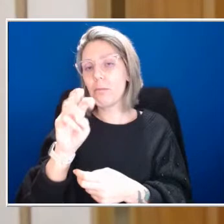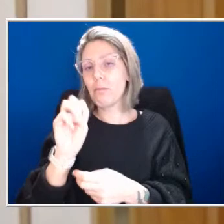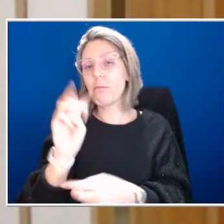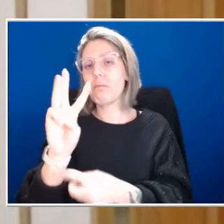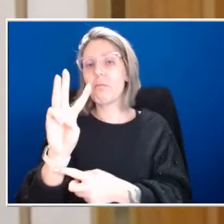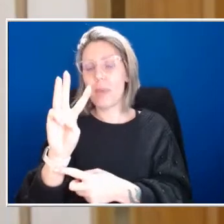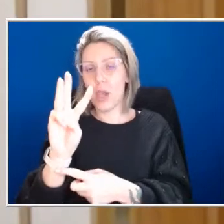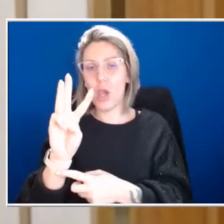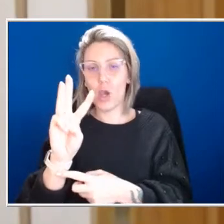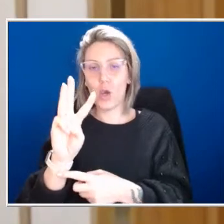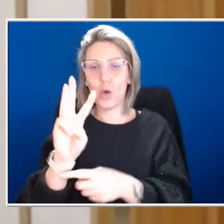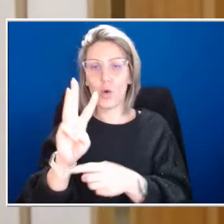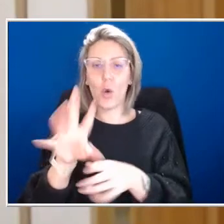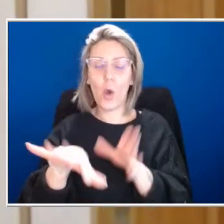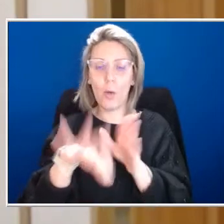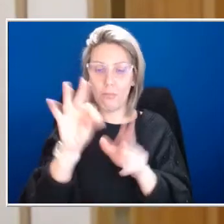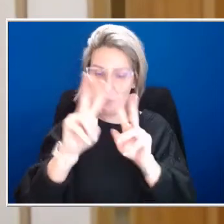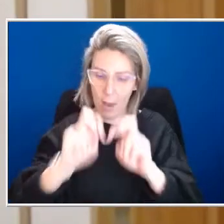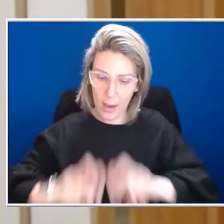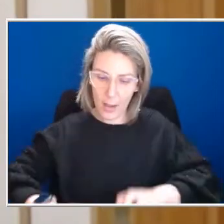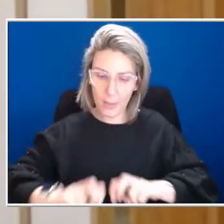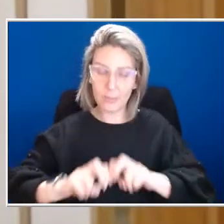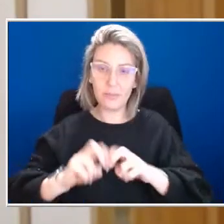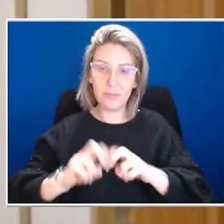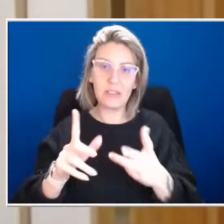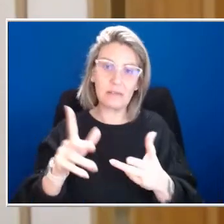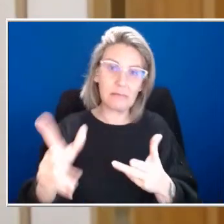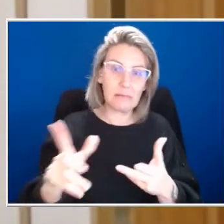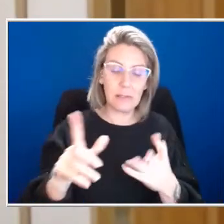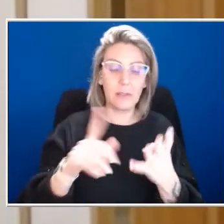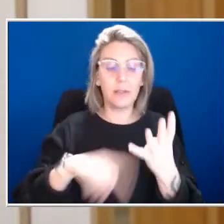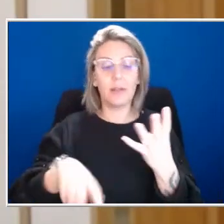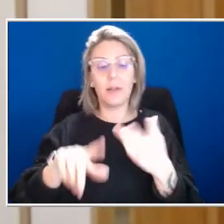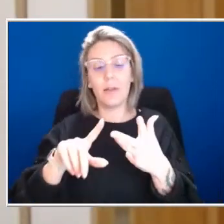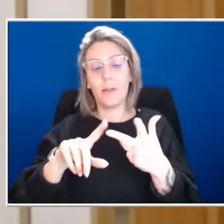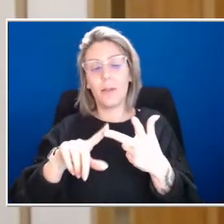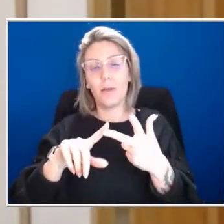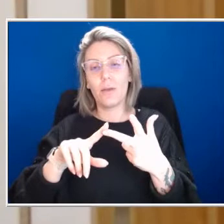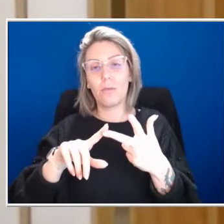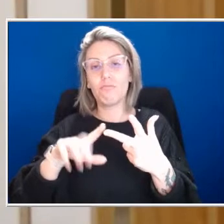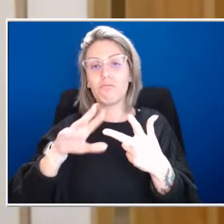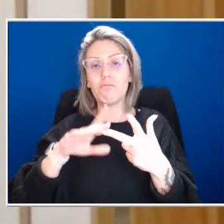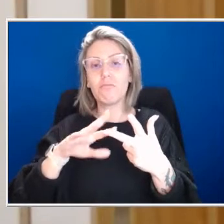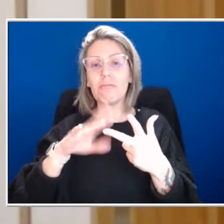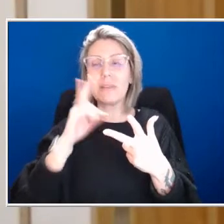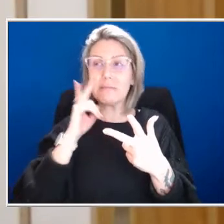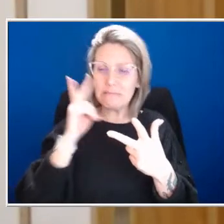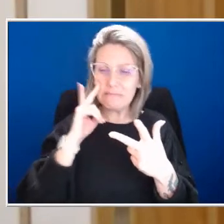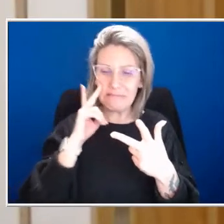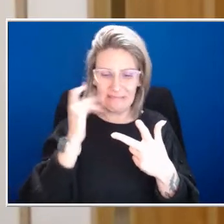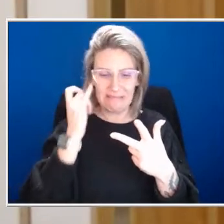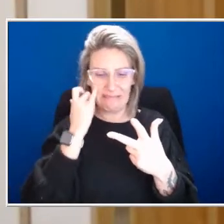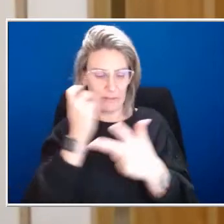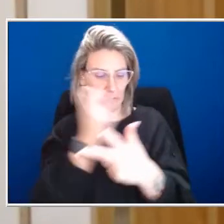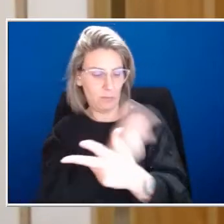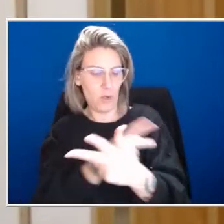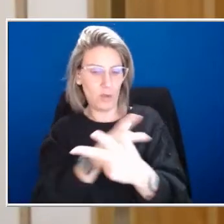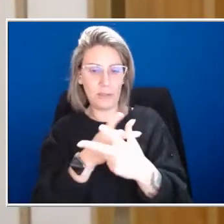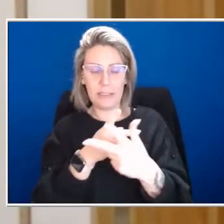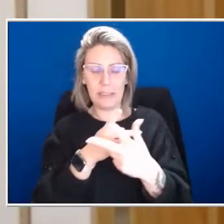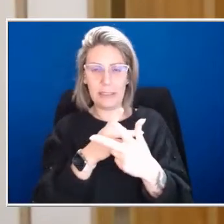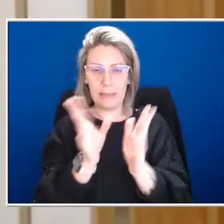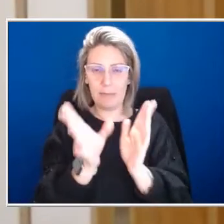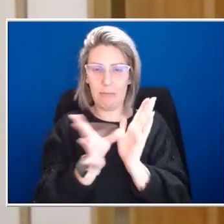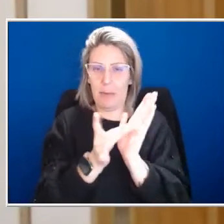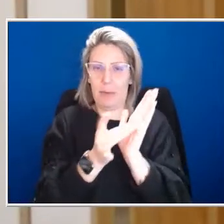no major abnormalities were found. And third step is to look at different organs, see if these proteins are building up. These tests,